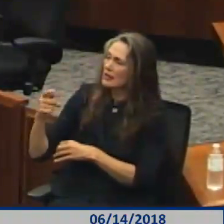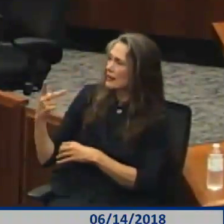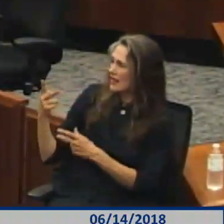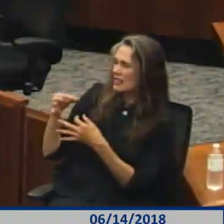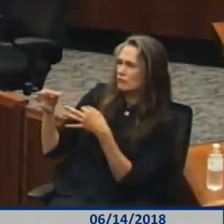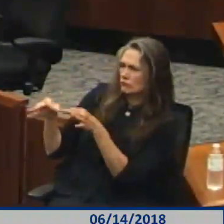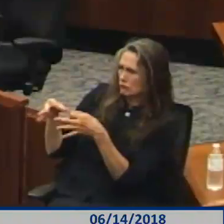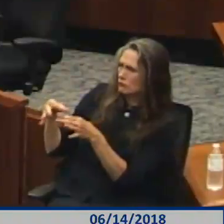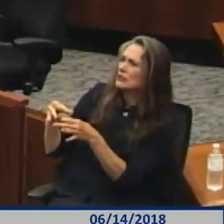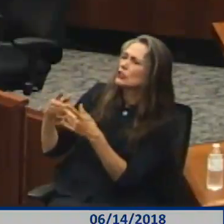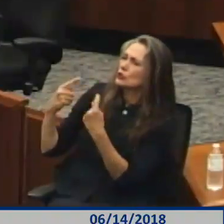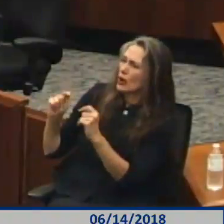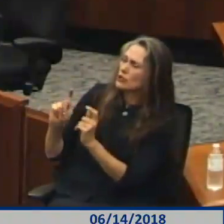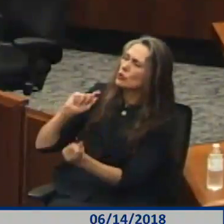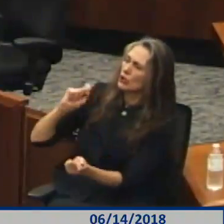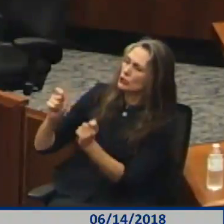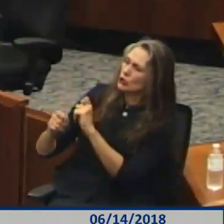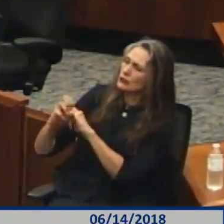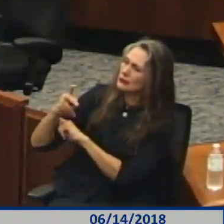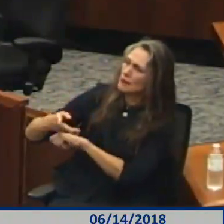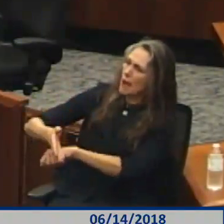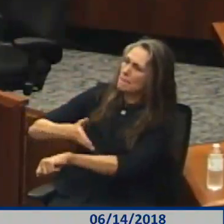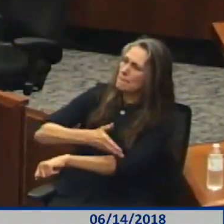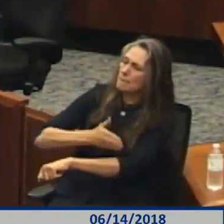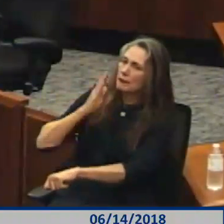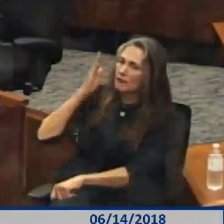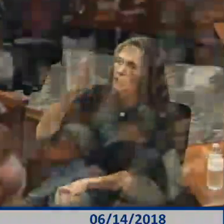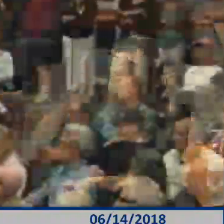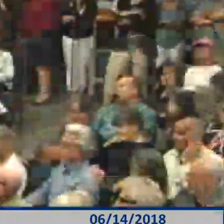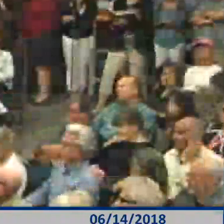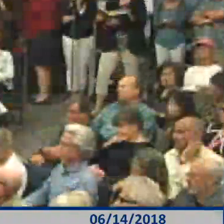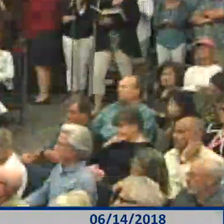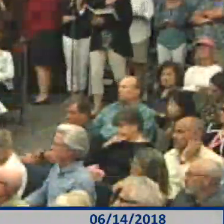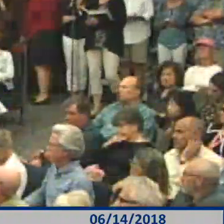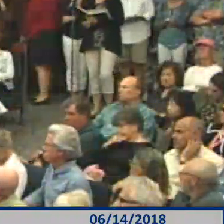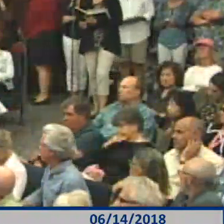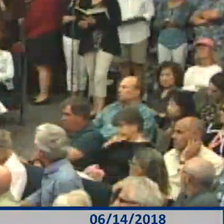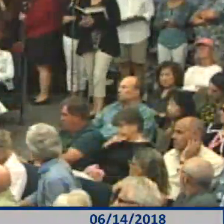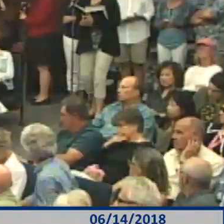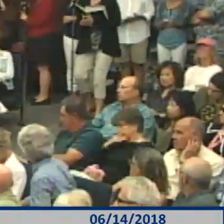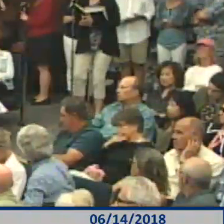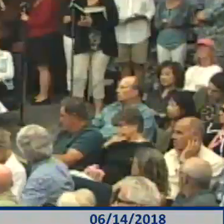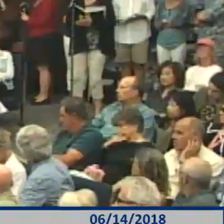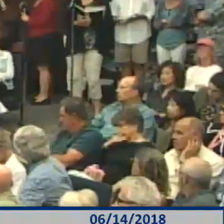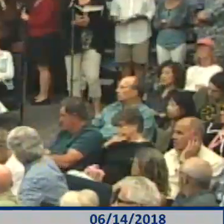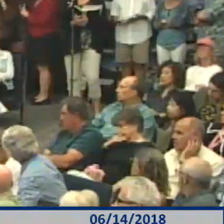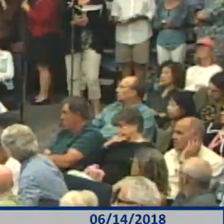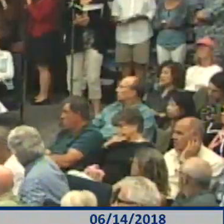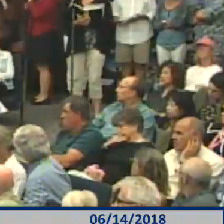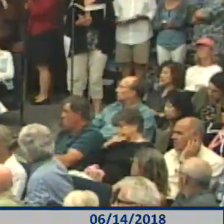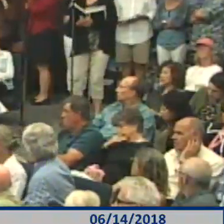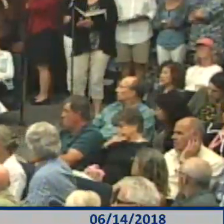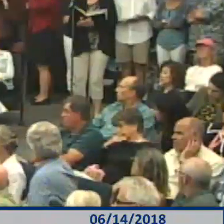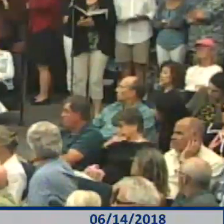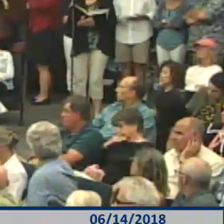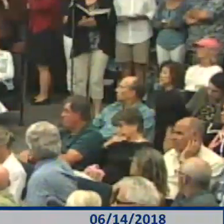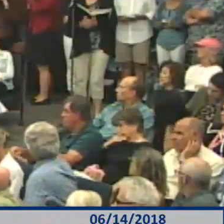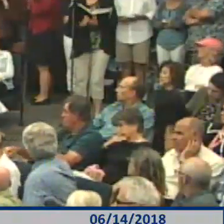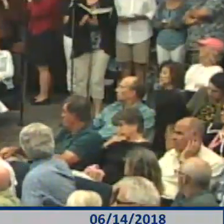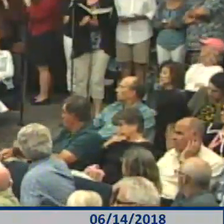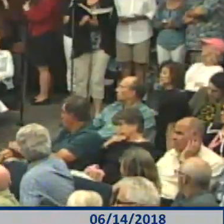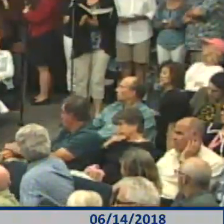to FEMA because, you know, they did their best they could. I know that we and our team did the best we could to try and tweak things to make things right on the